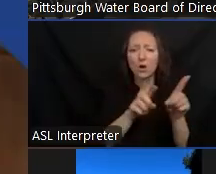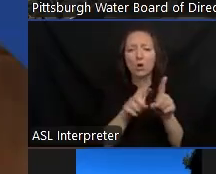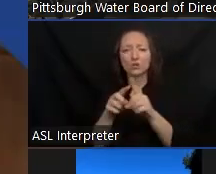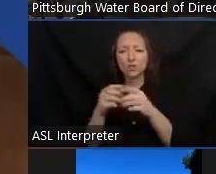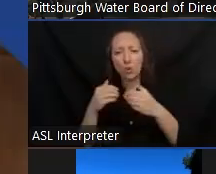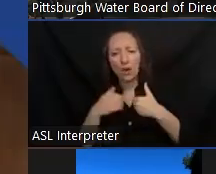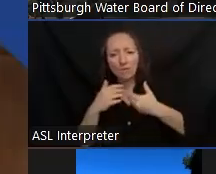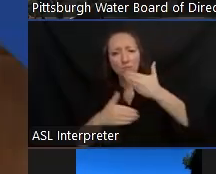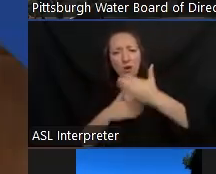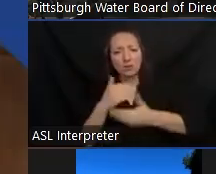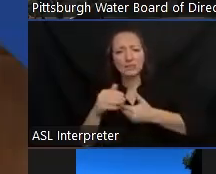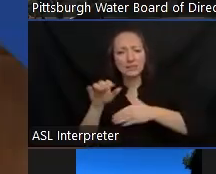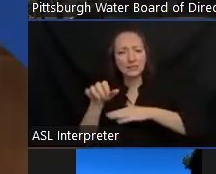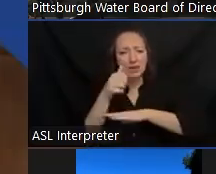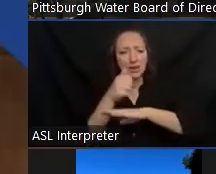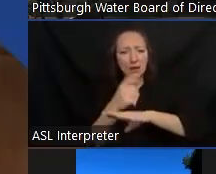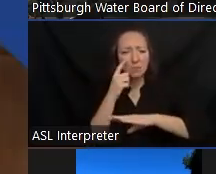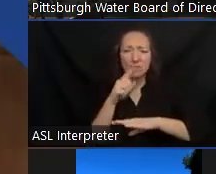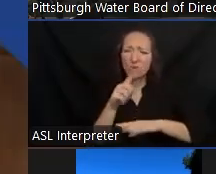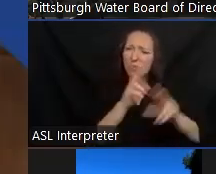people to take advantage of those programs.